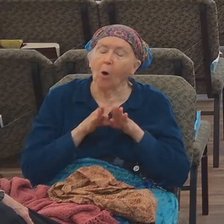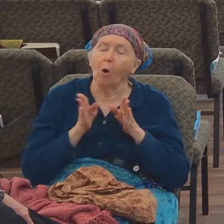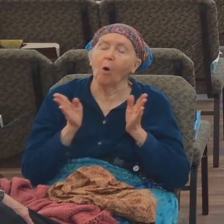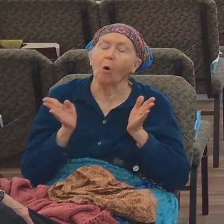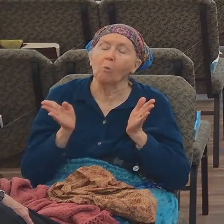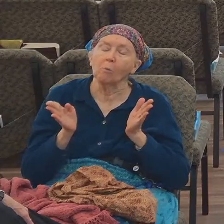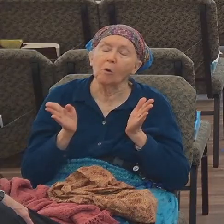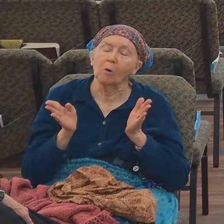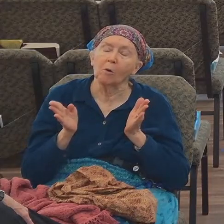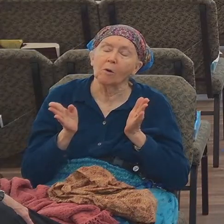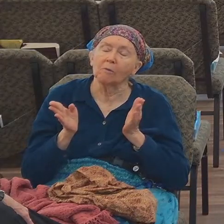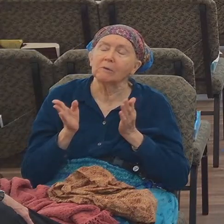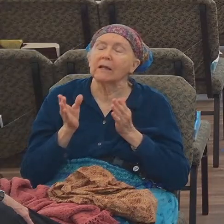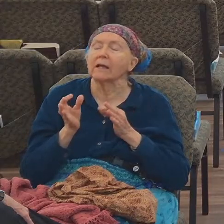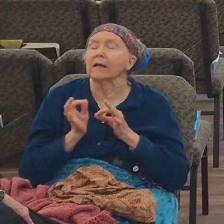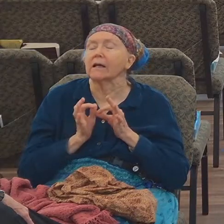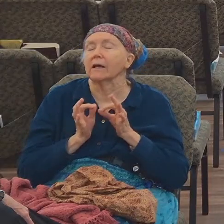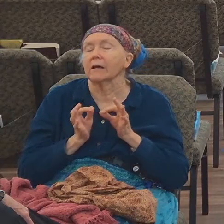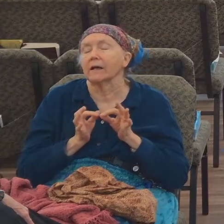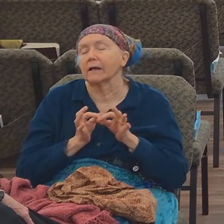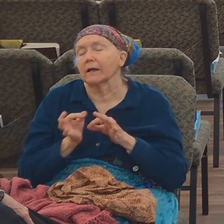he's openly articulating